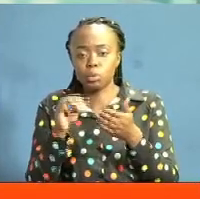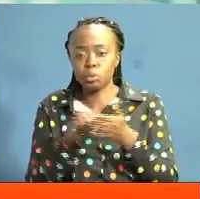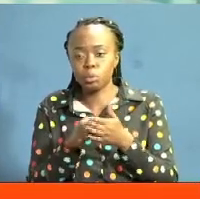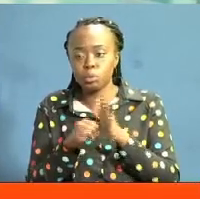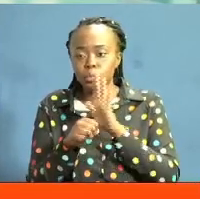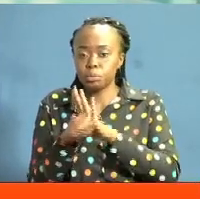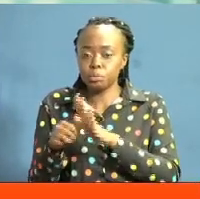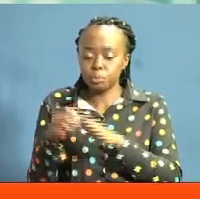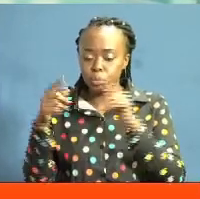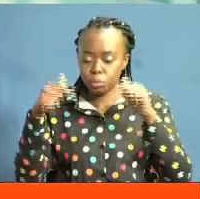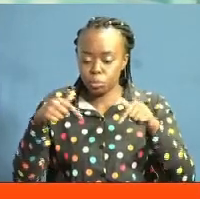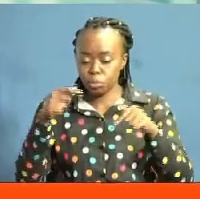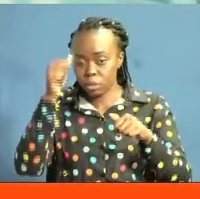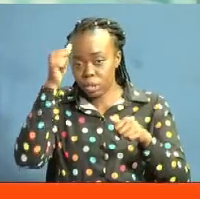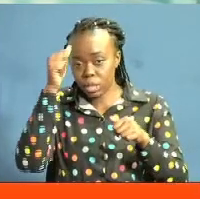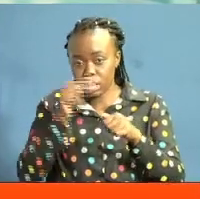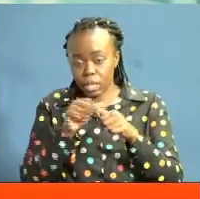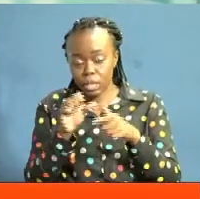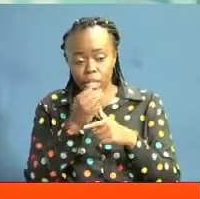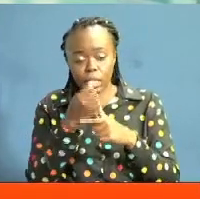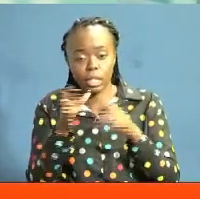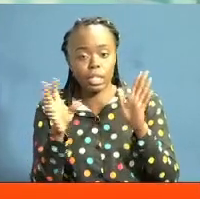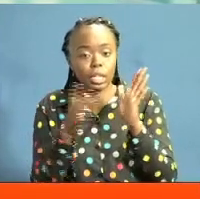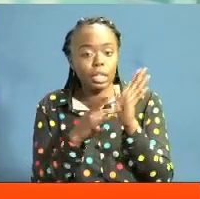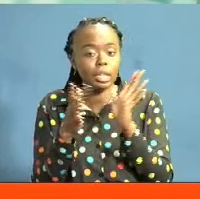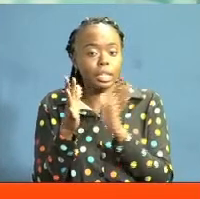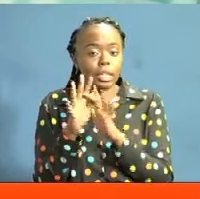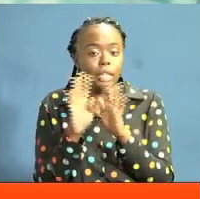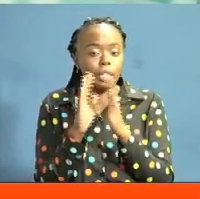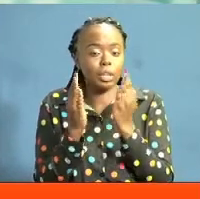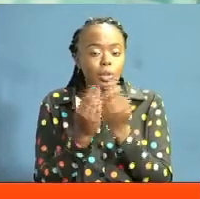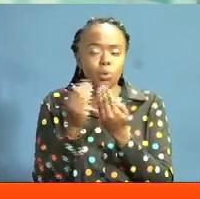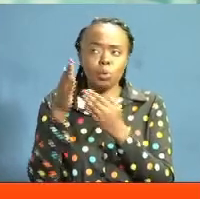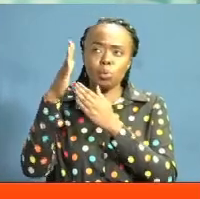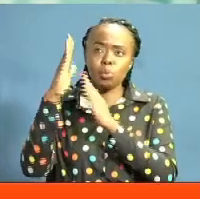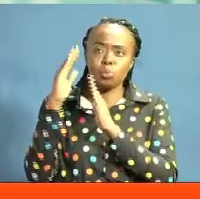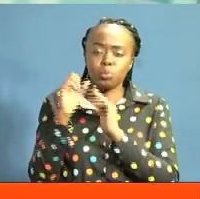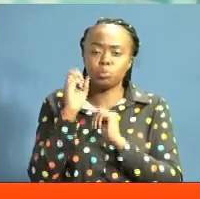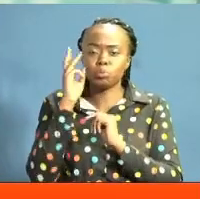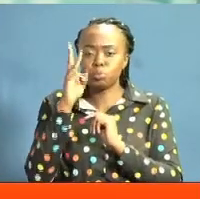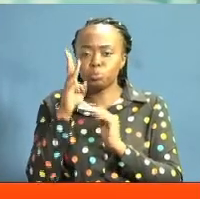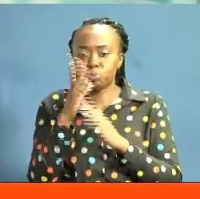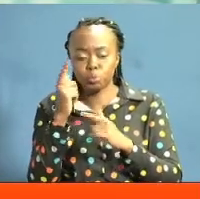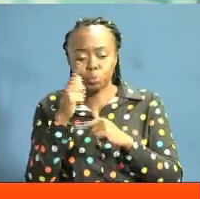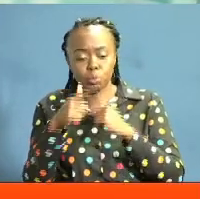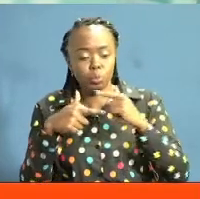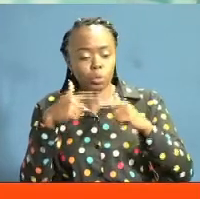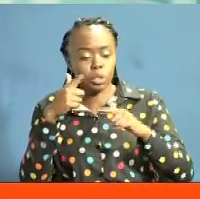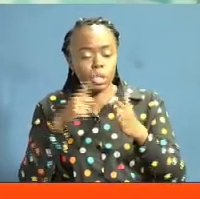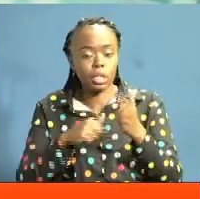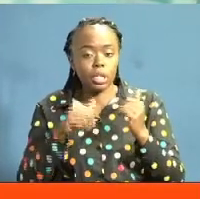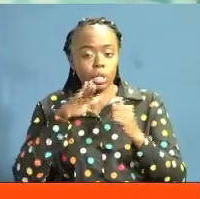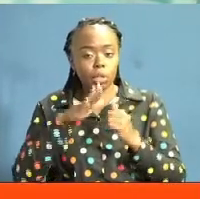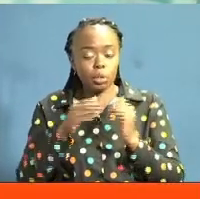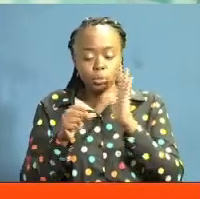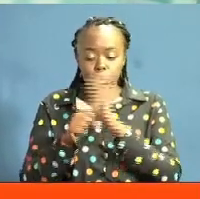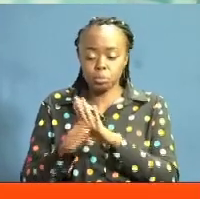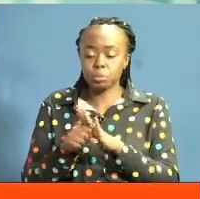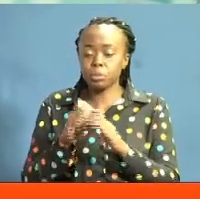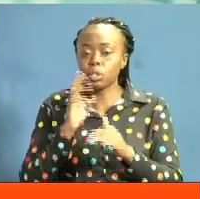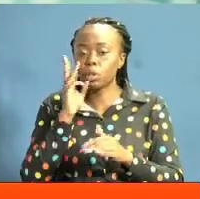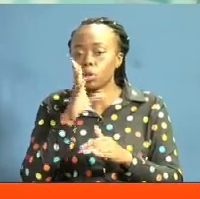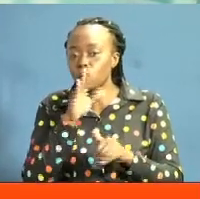rejection today, remember, even Jesus, the Son of God, was rejected. What you do with your rejection